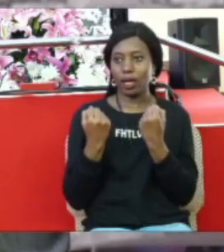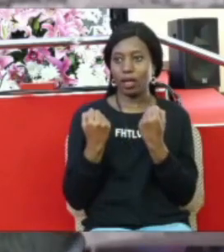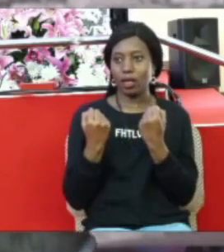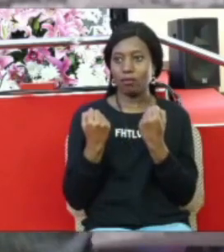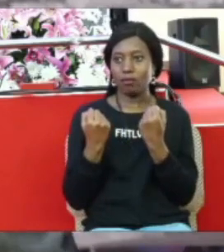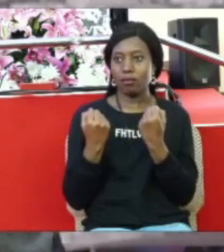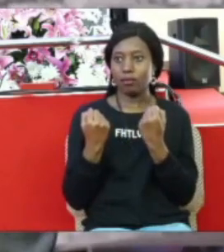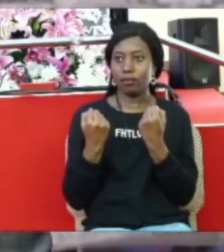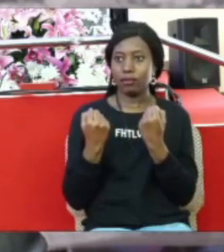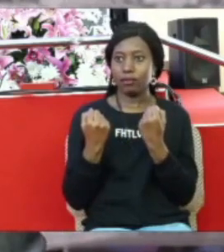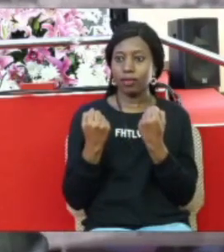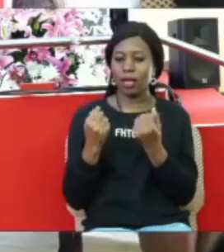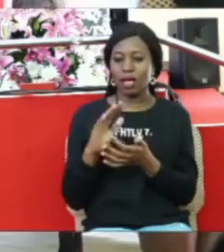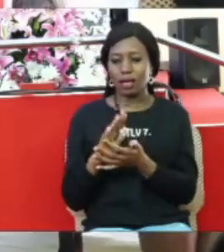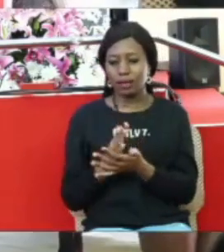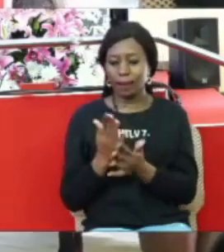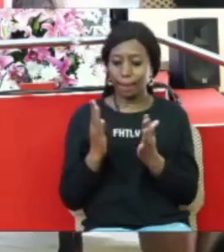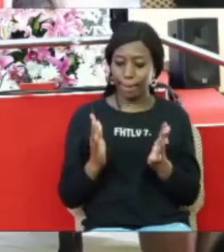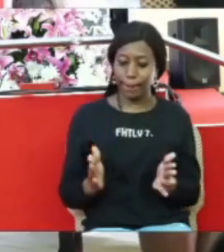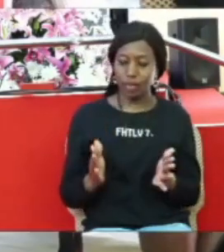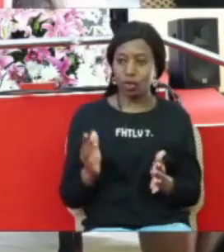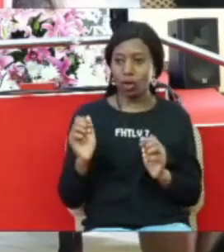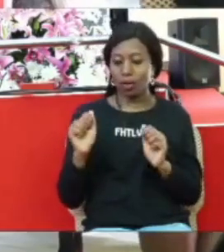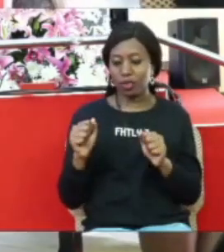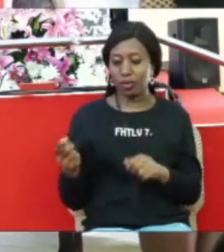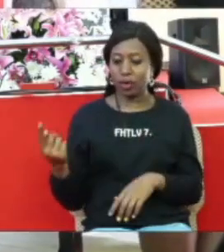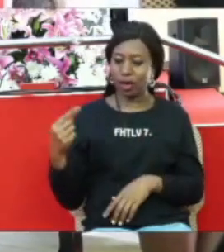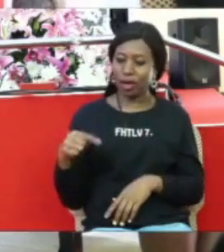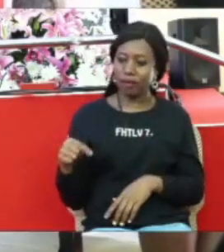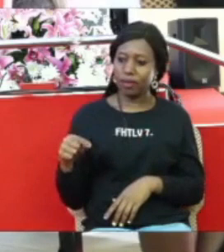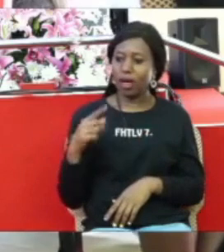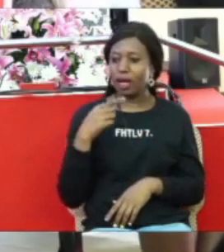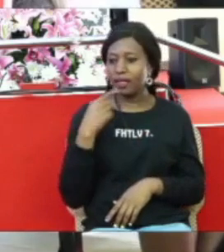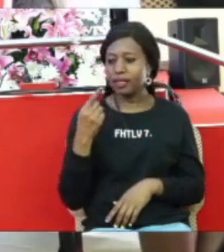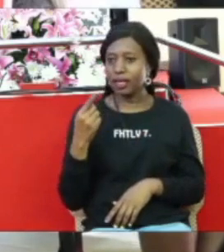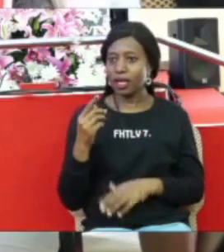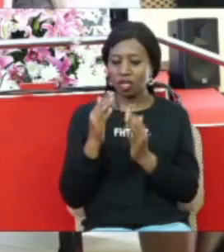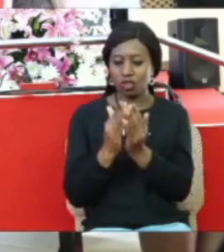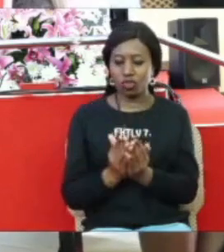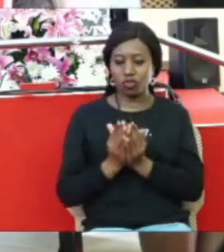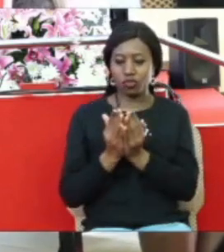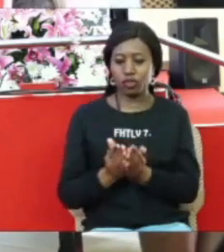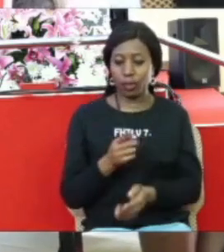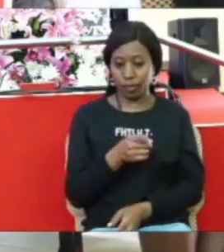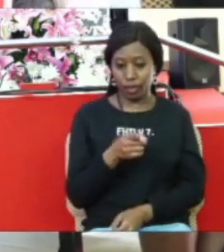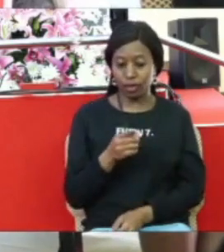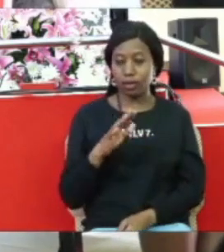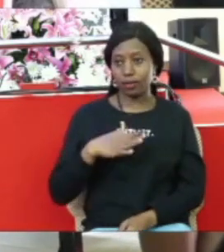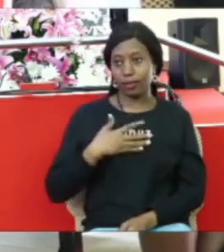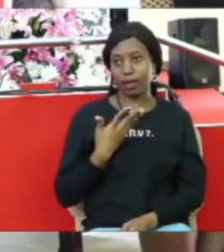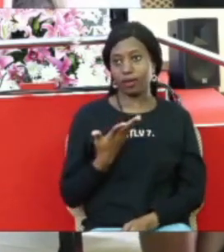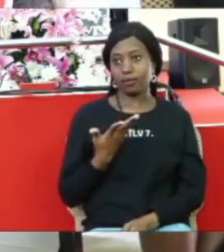anytime. Ni yangu, ni yako. Swim across. Tafuta kamerika dogo. Tafuta watu mwende. Tafuta. If